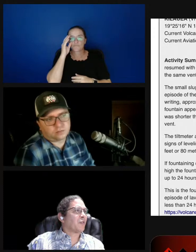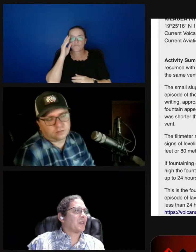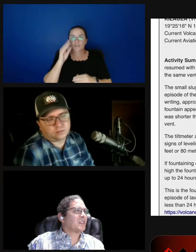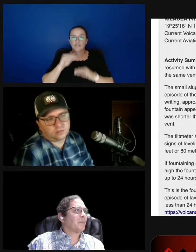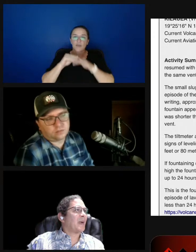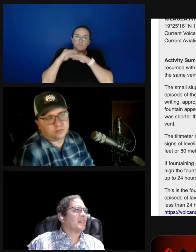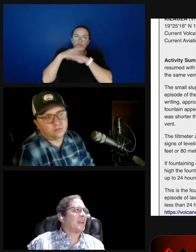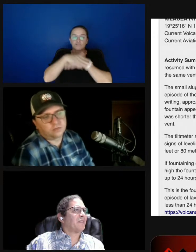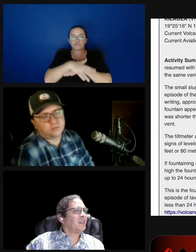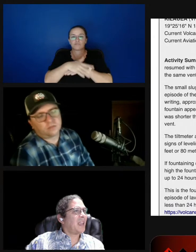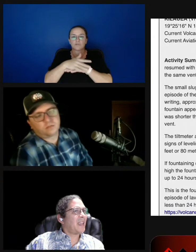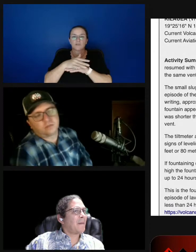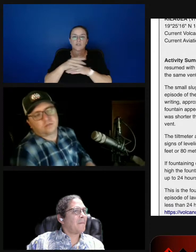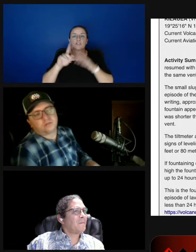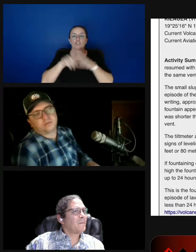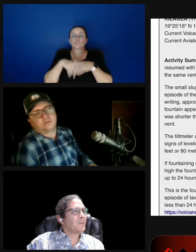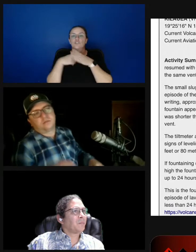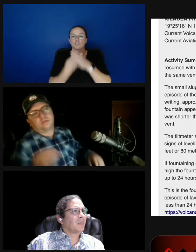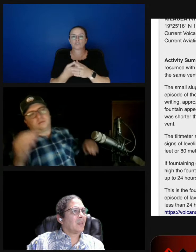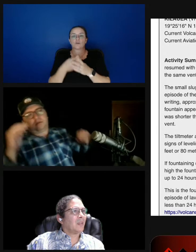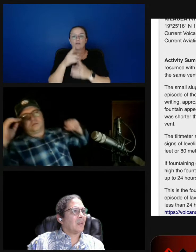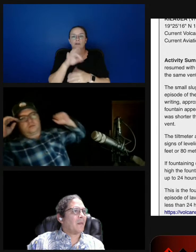activity increased by 9:50 a.m.,